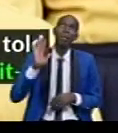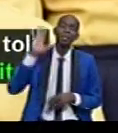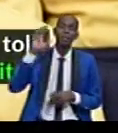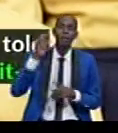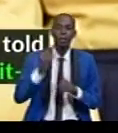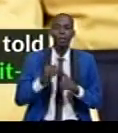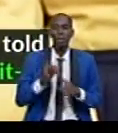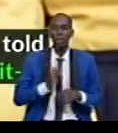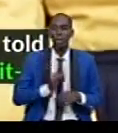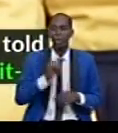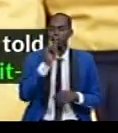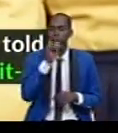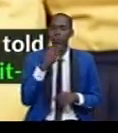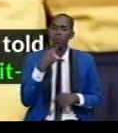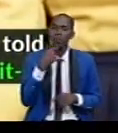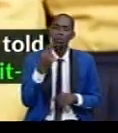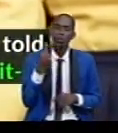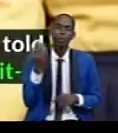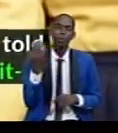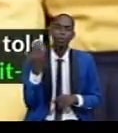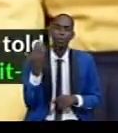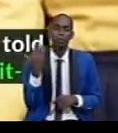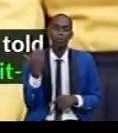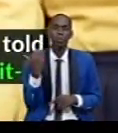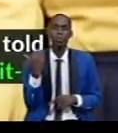By His word, I am